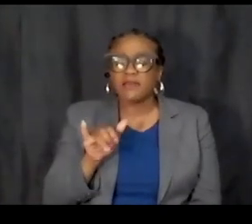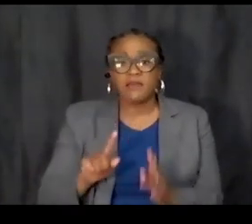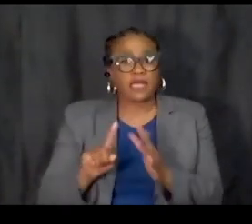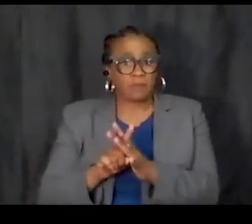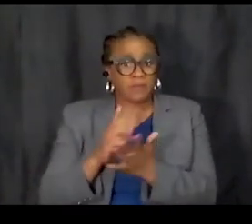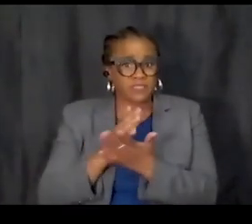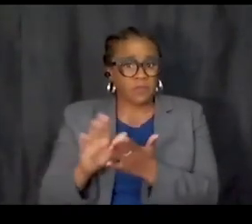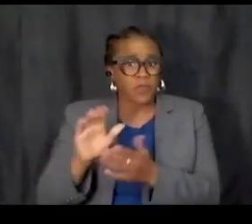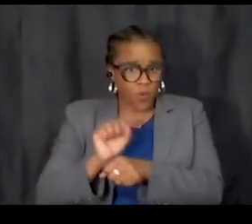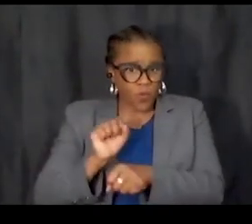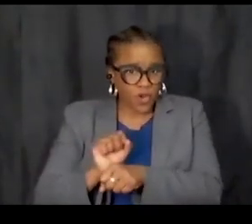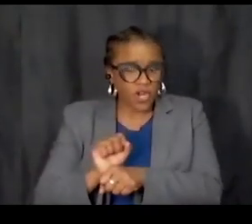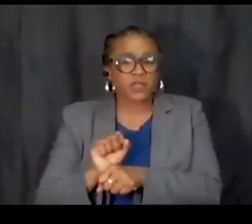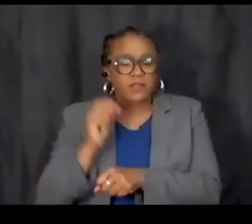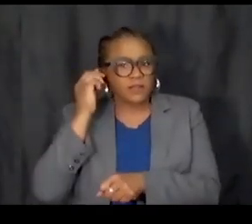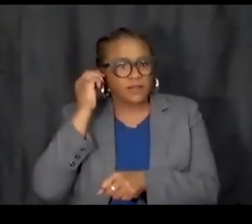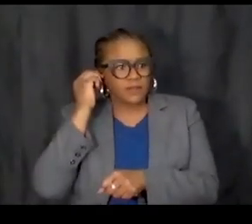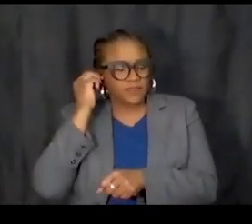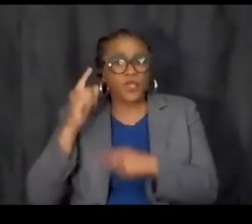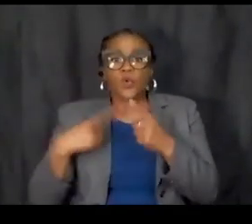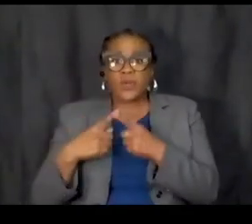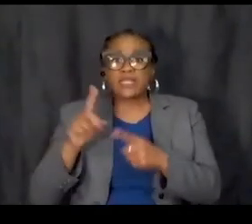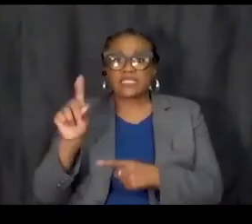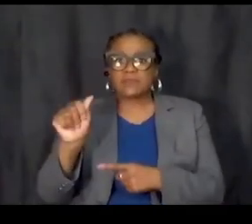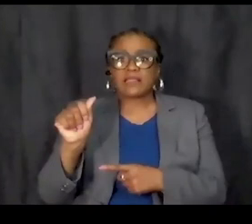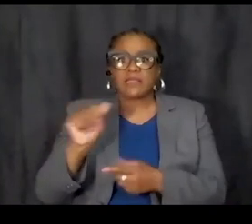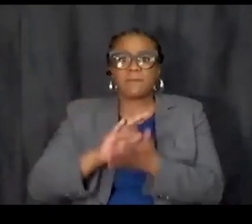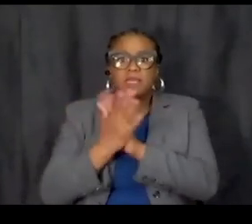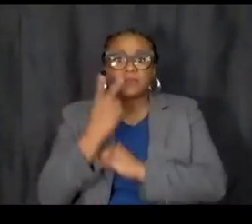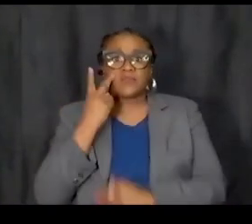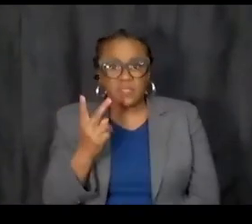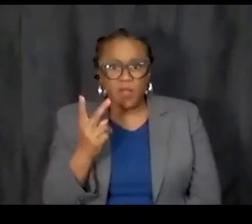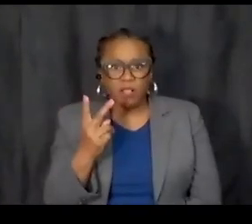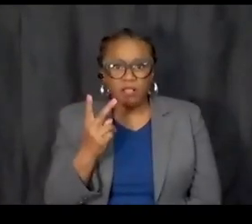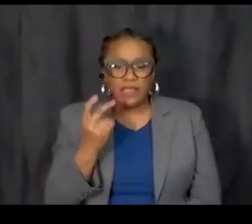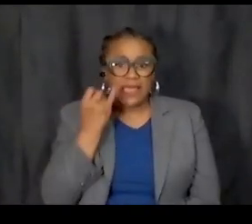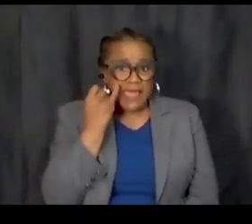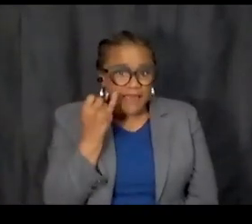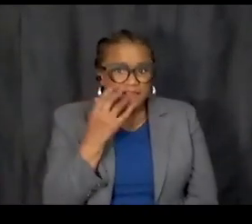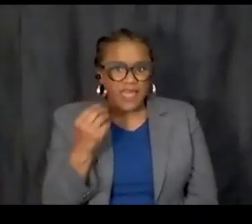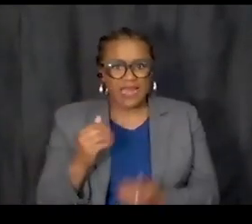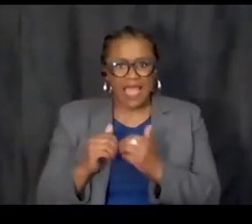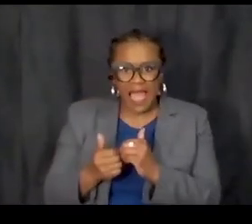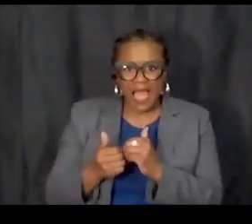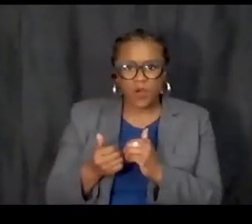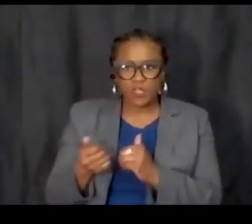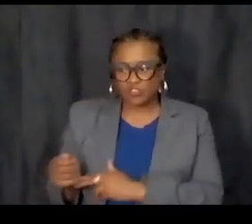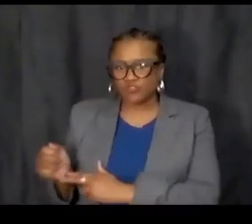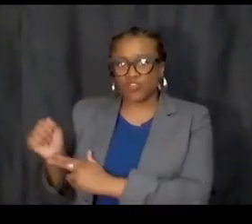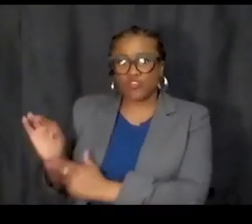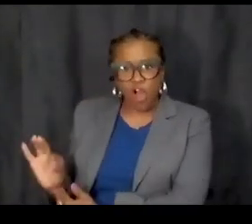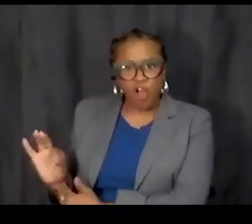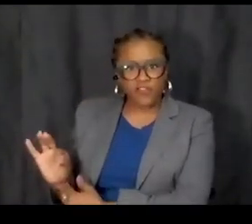when a disability becomes visible, and then if and how it's, I don't want to say turned off, but turned